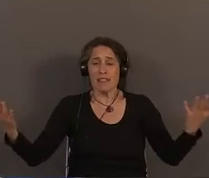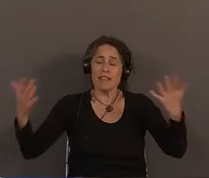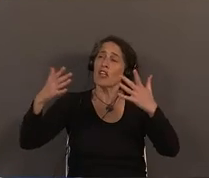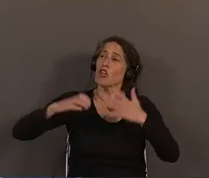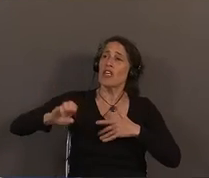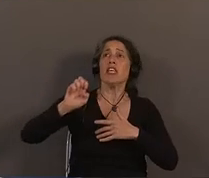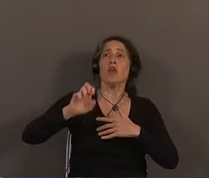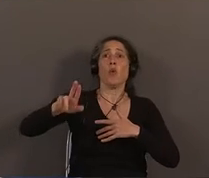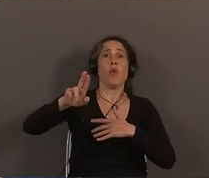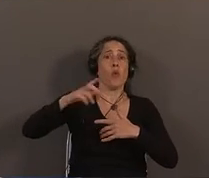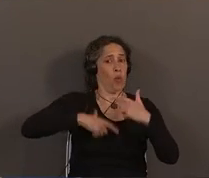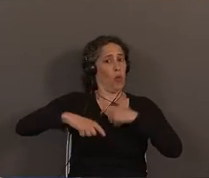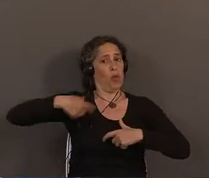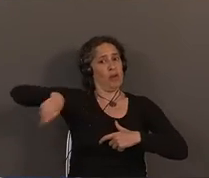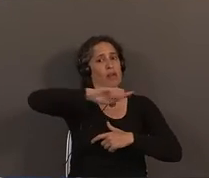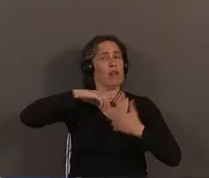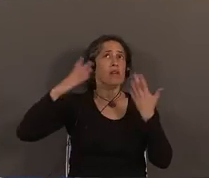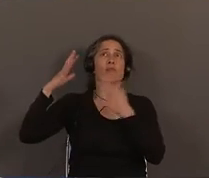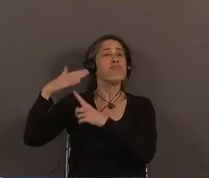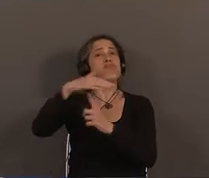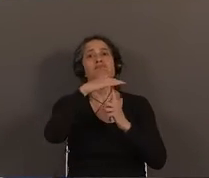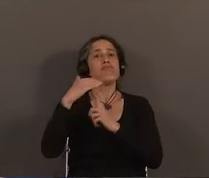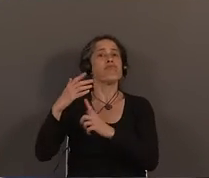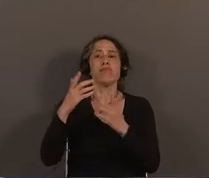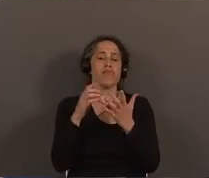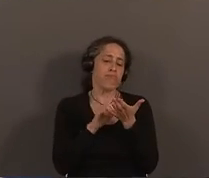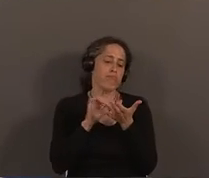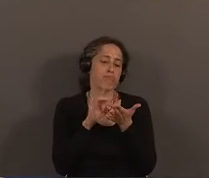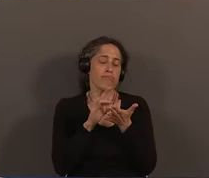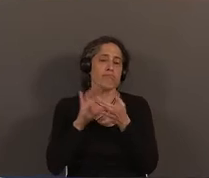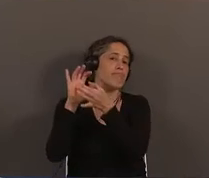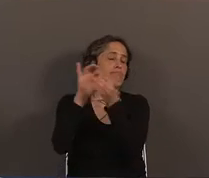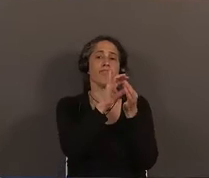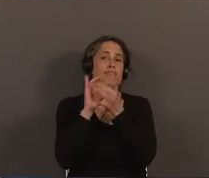the reactions. I mean, this is a big thank you